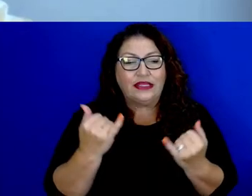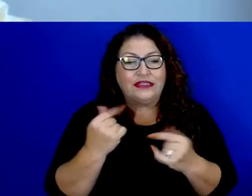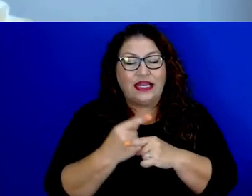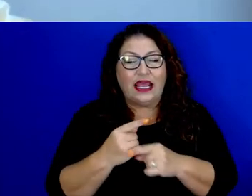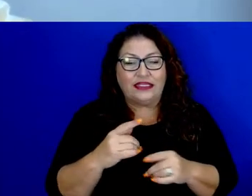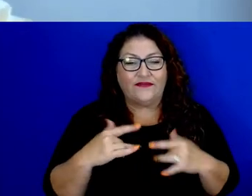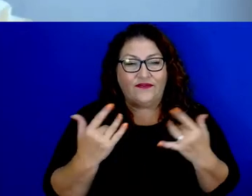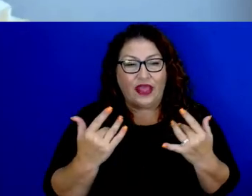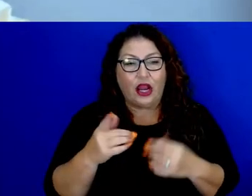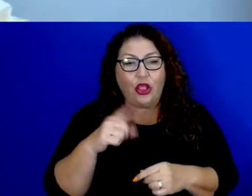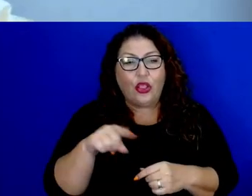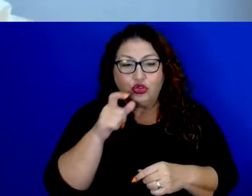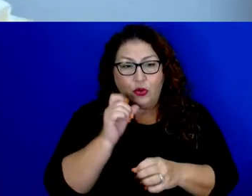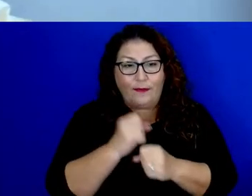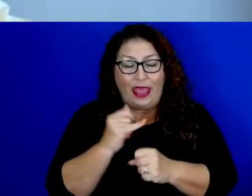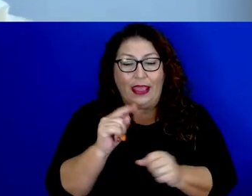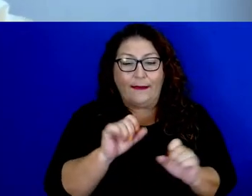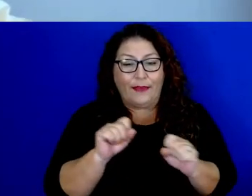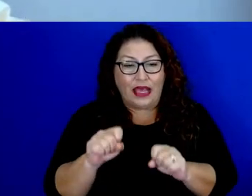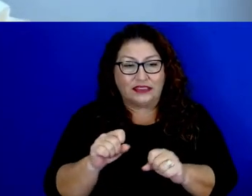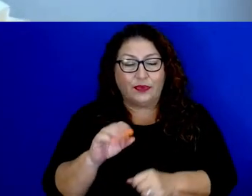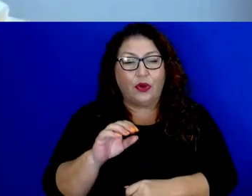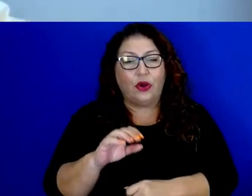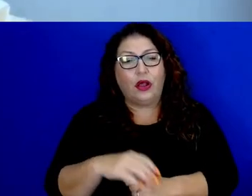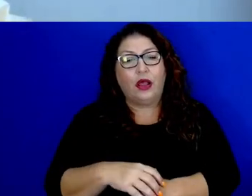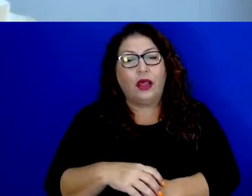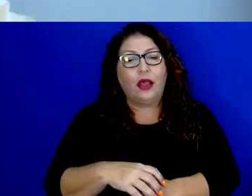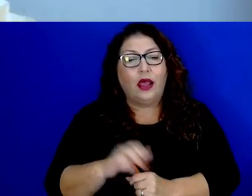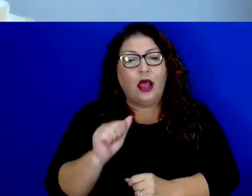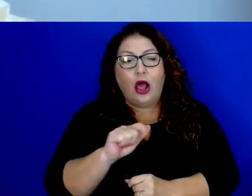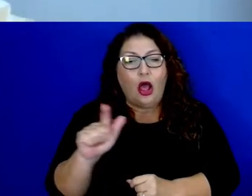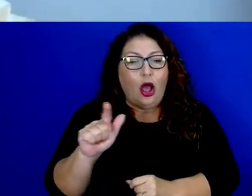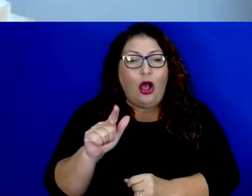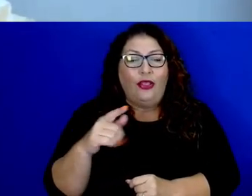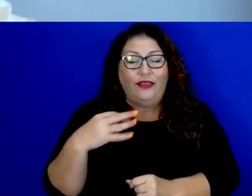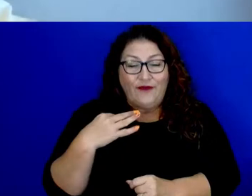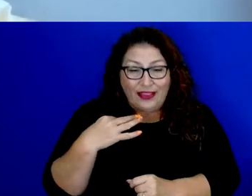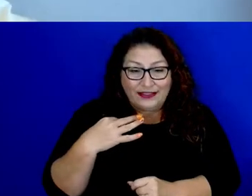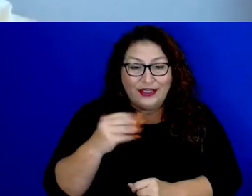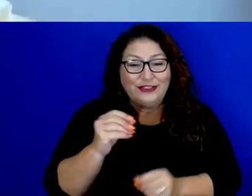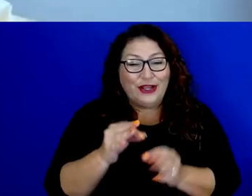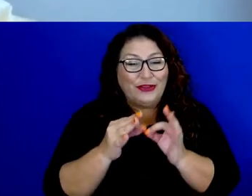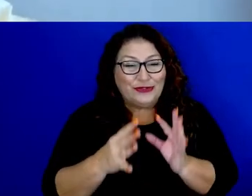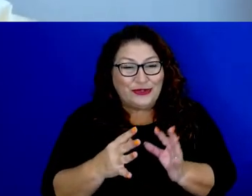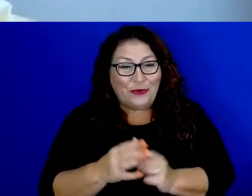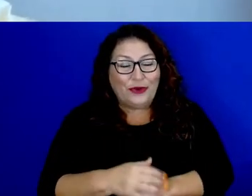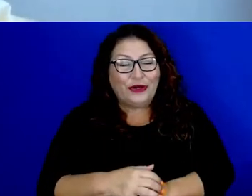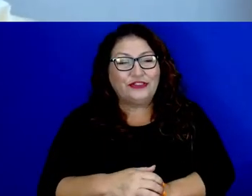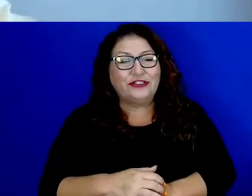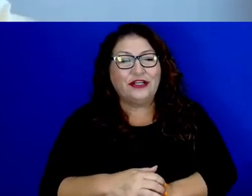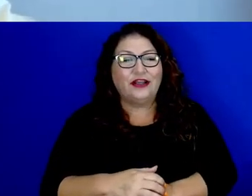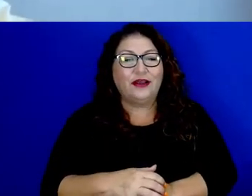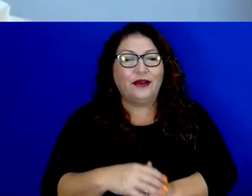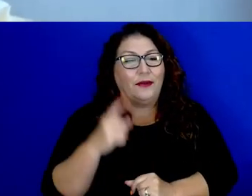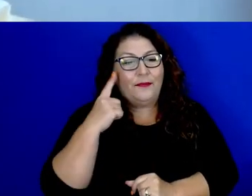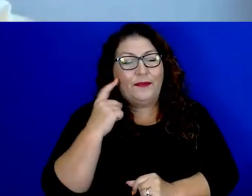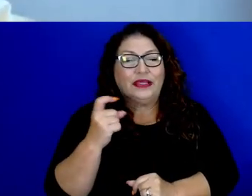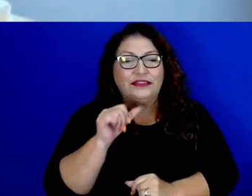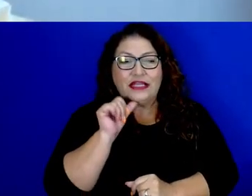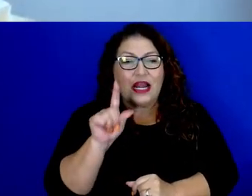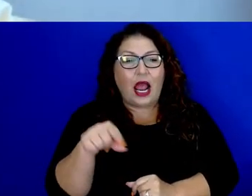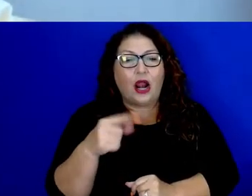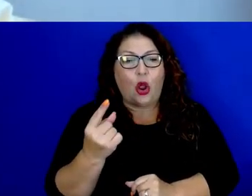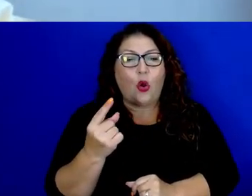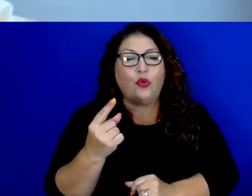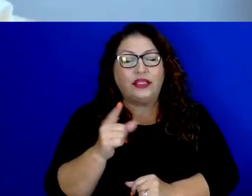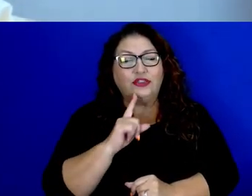possible, EIGE, and I mean, all the volunteers and the interpreters. Because not only is a very timely subject due to